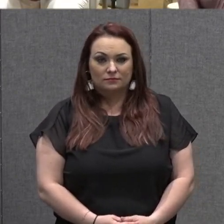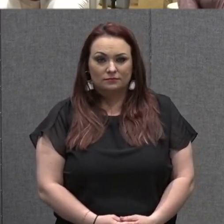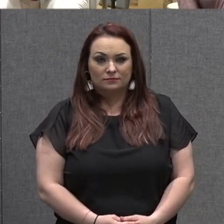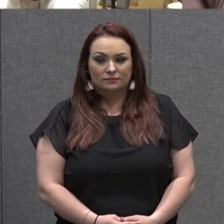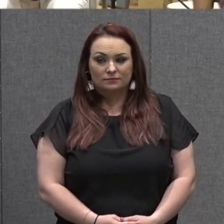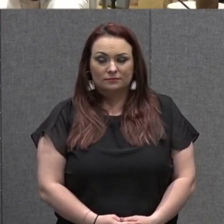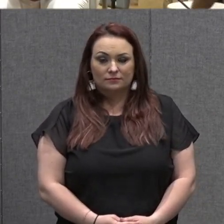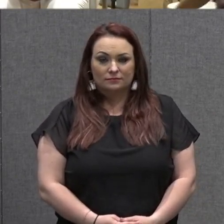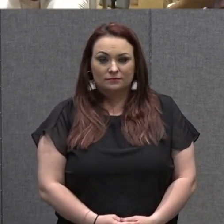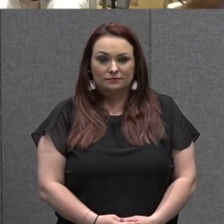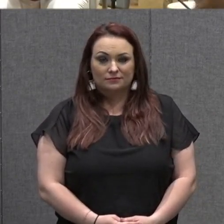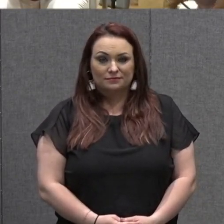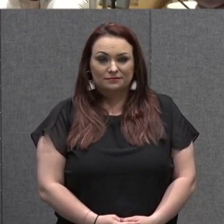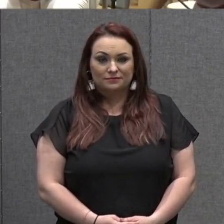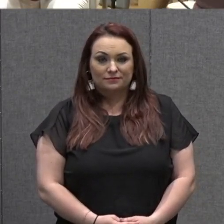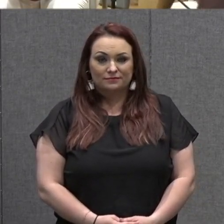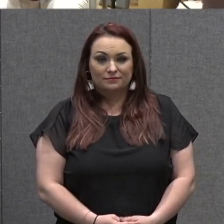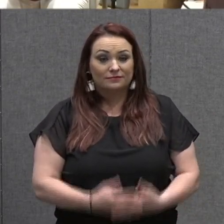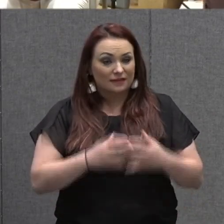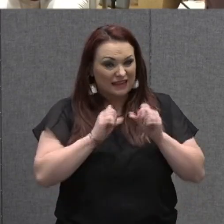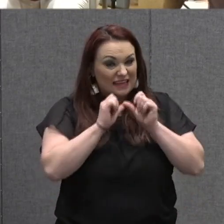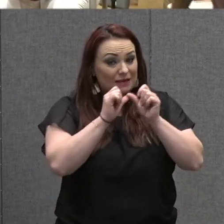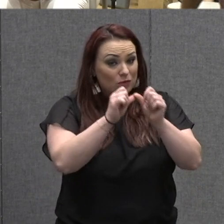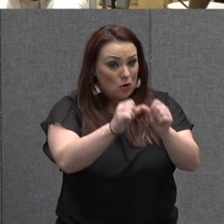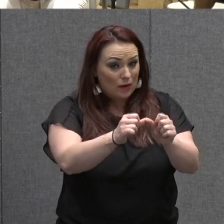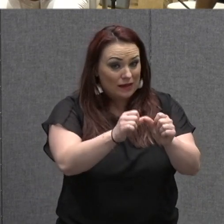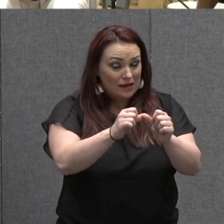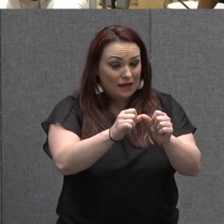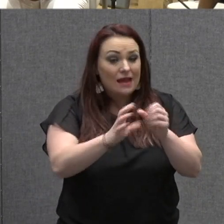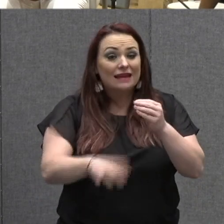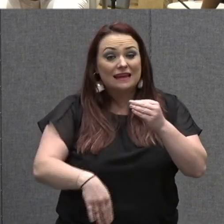Gonna keep it going. Now we're gonna invite some creativity.